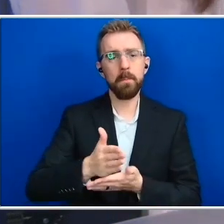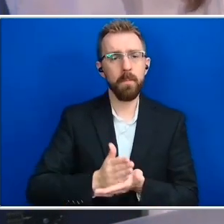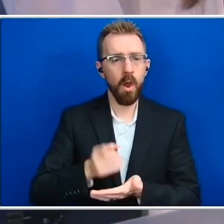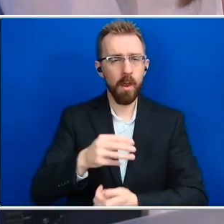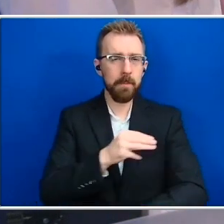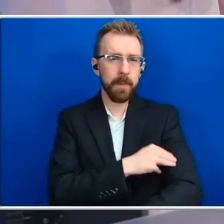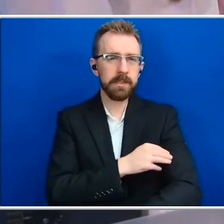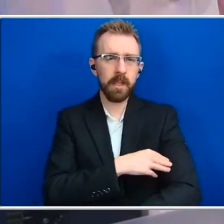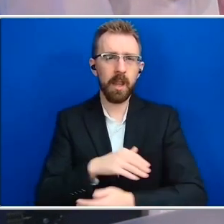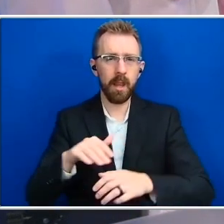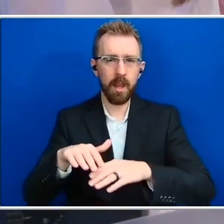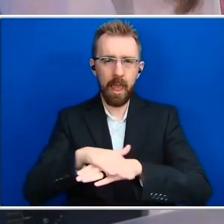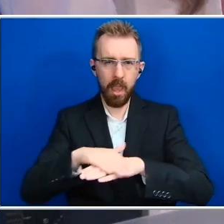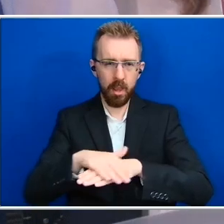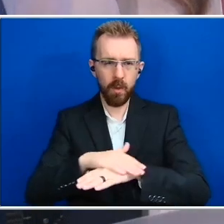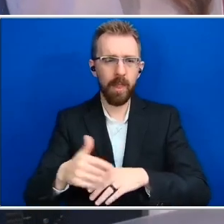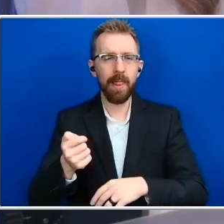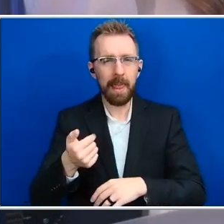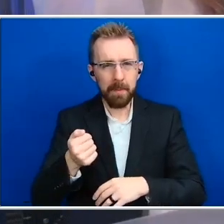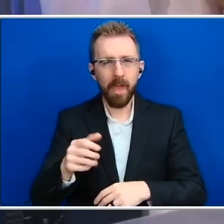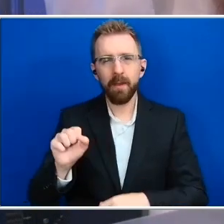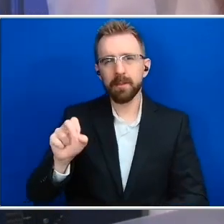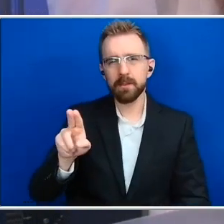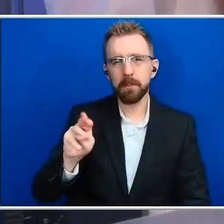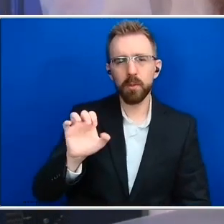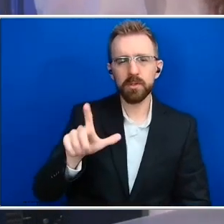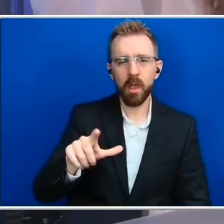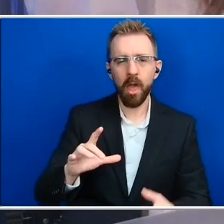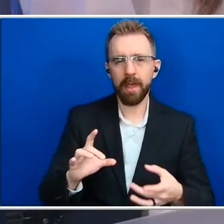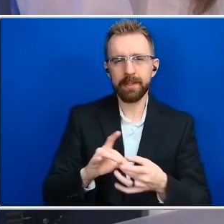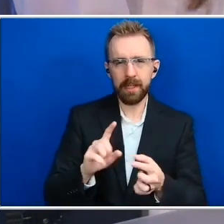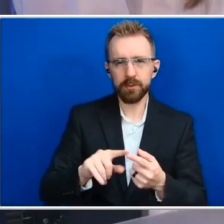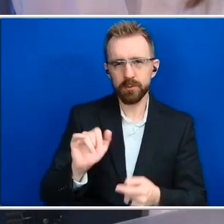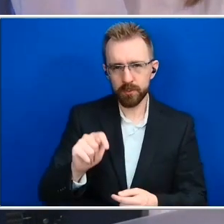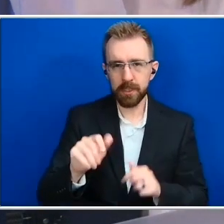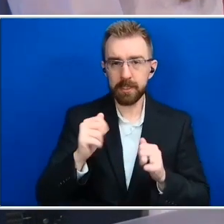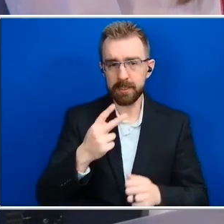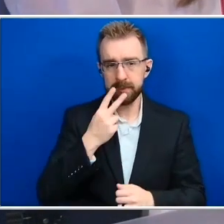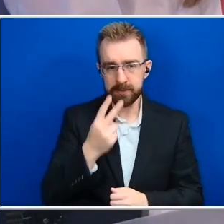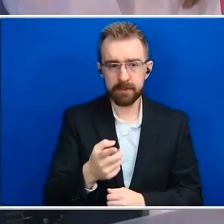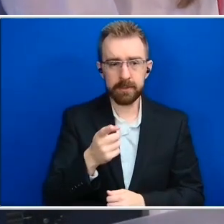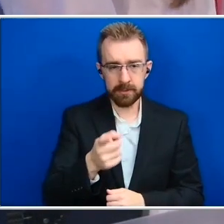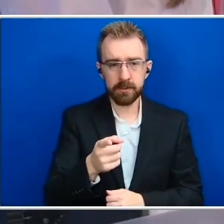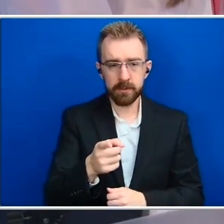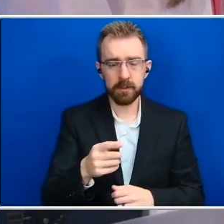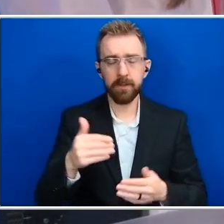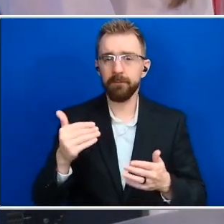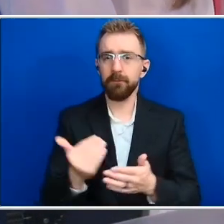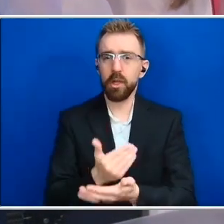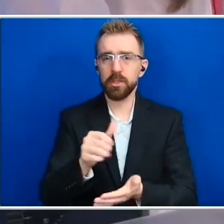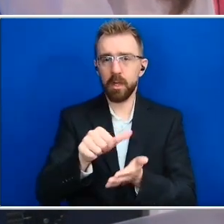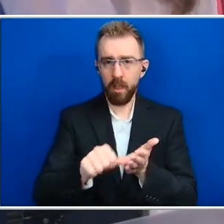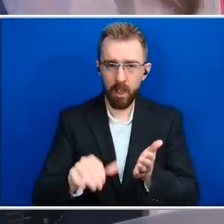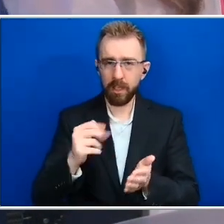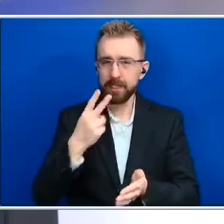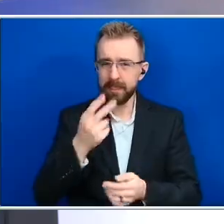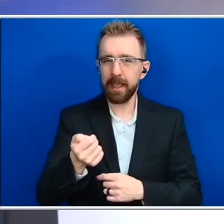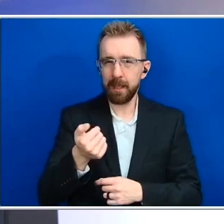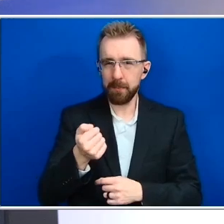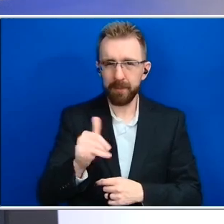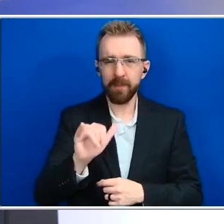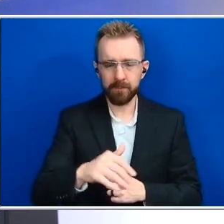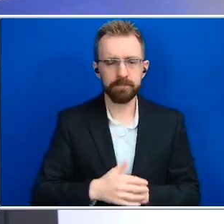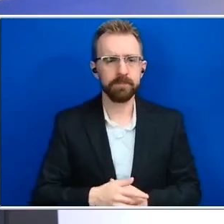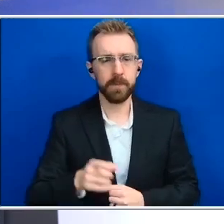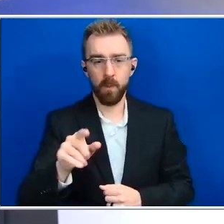little bit of submucosa attached to it, and you can see that it was the fresh cut, and you can see a little bit and blood. This was basically right on top